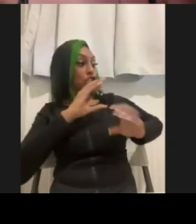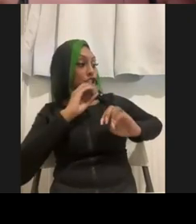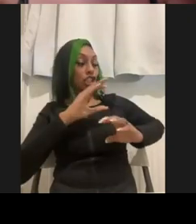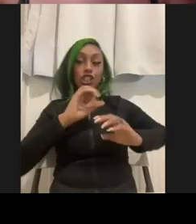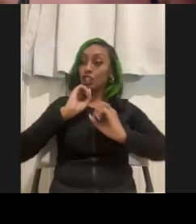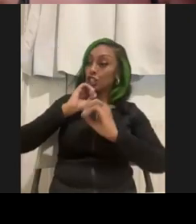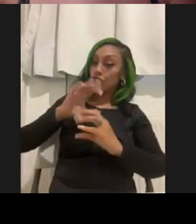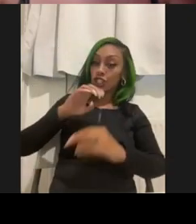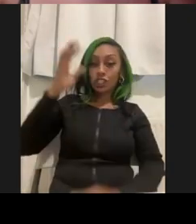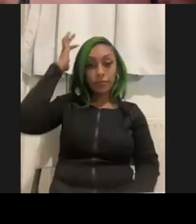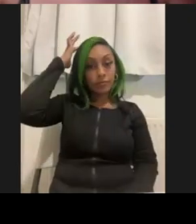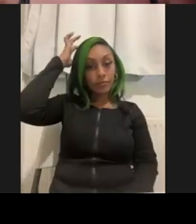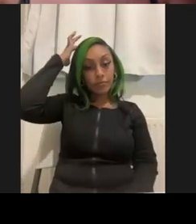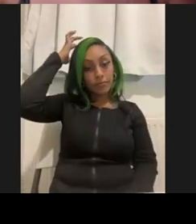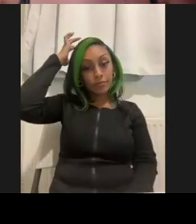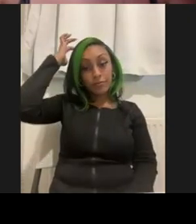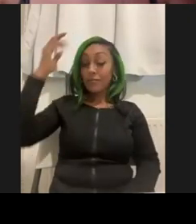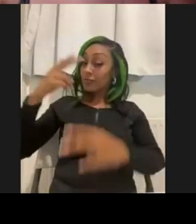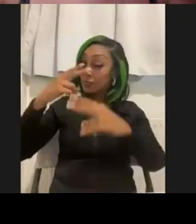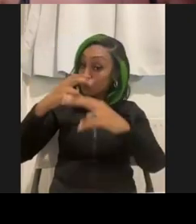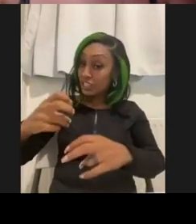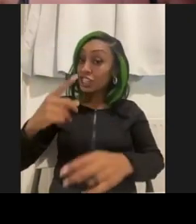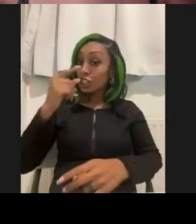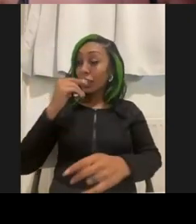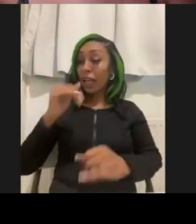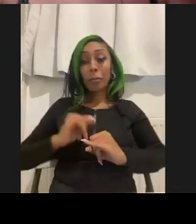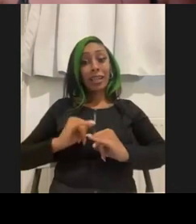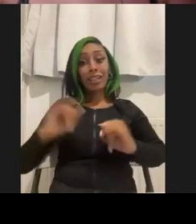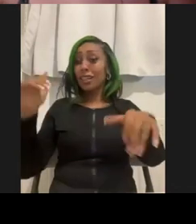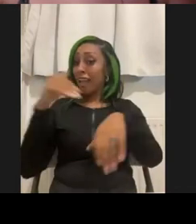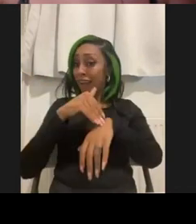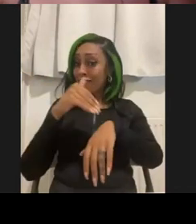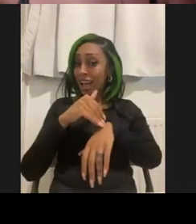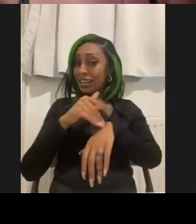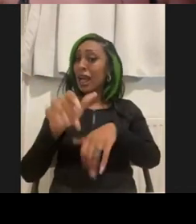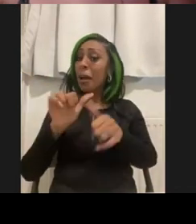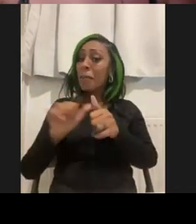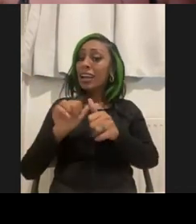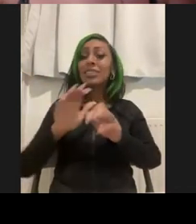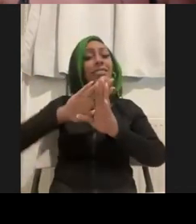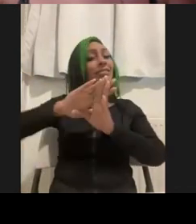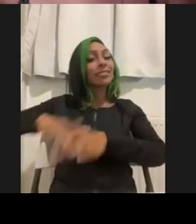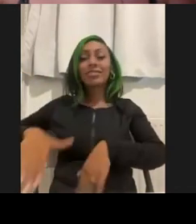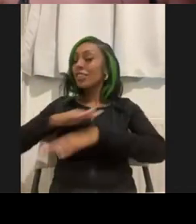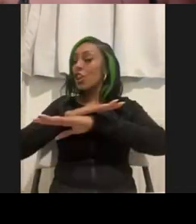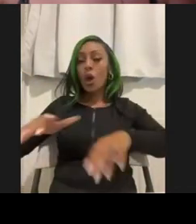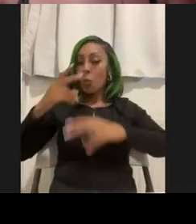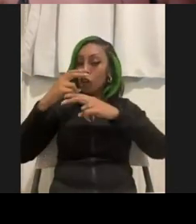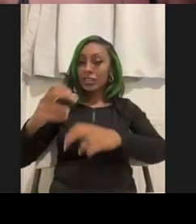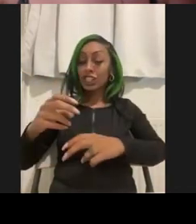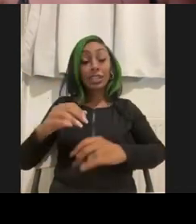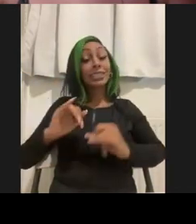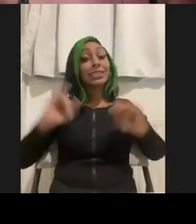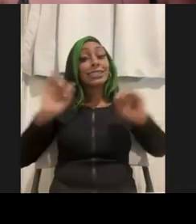have, you know, quite disastrous consequences, how it might be better not to do research at all, I think is a really kind of serious question